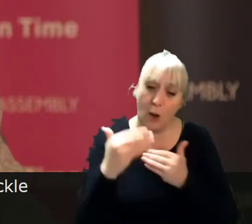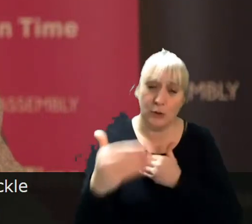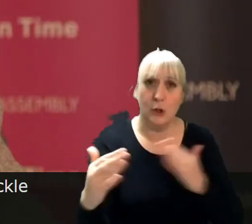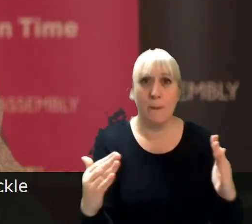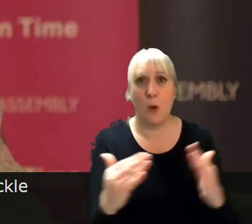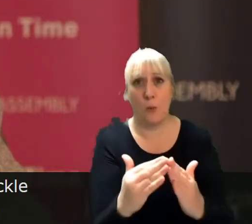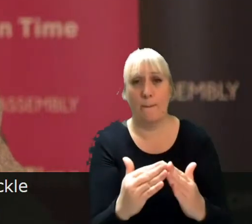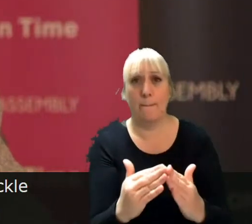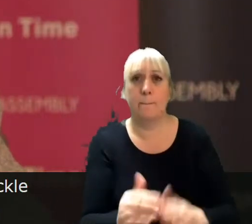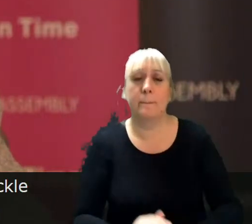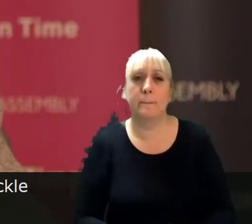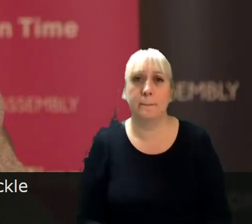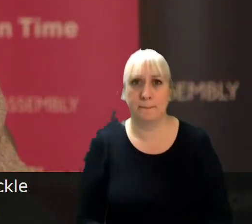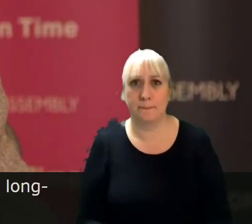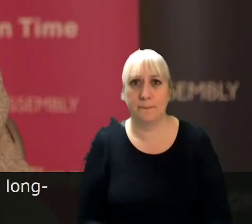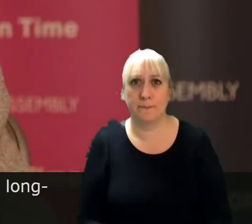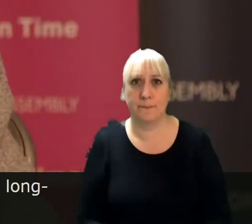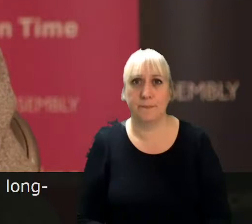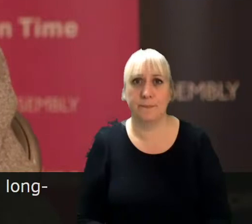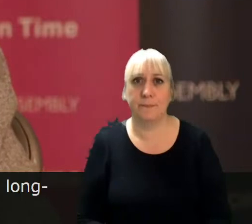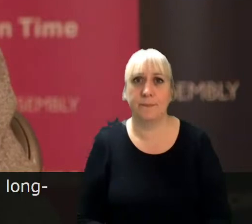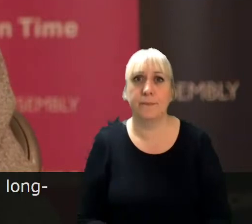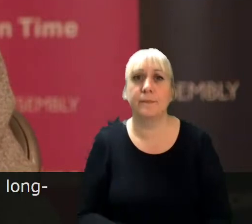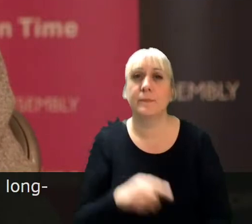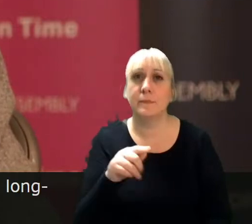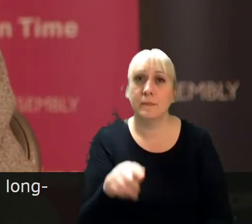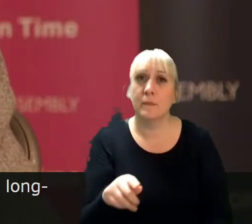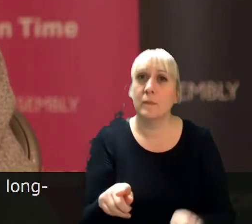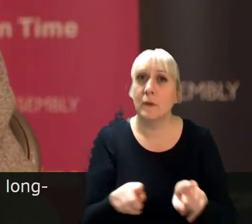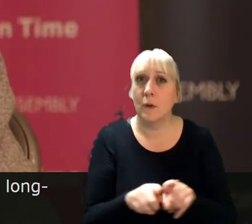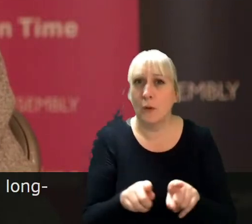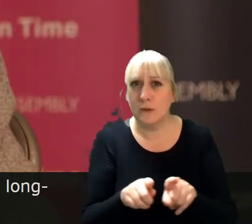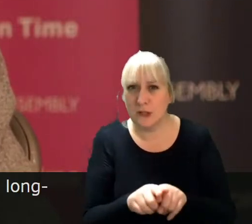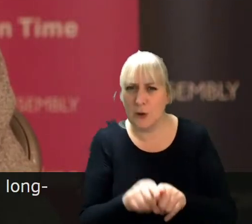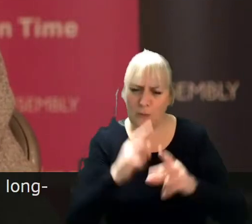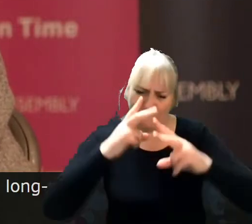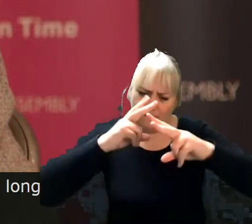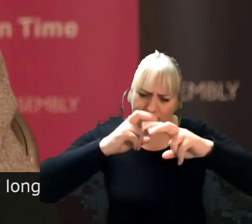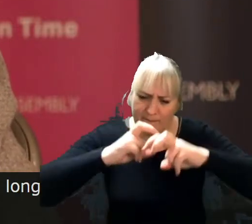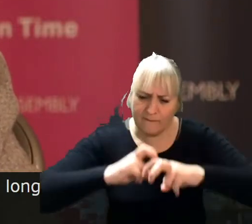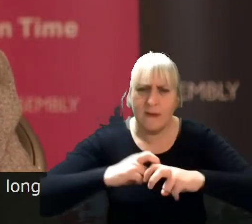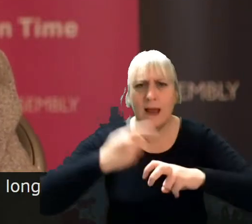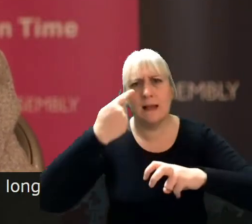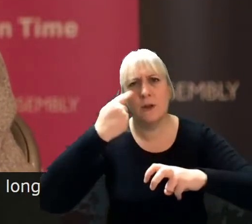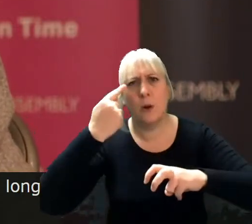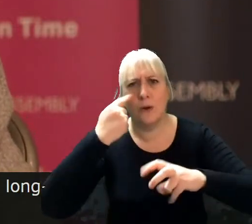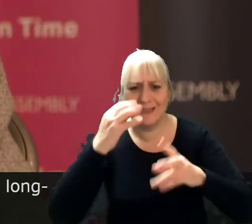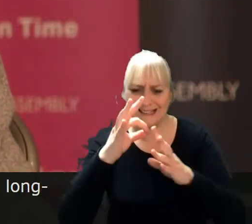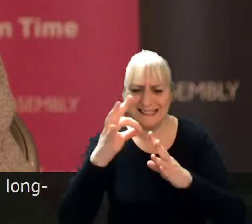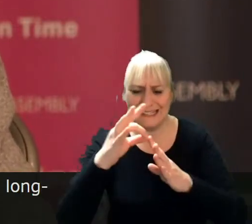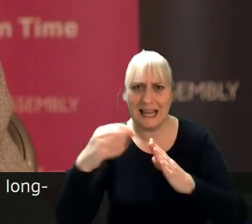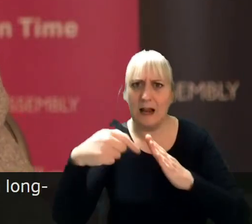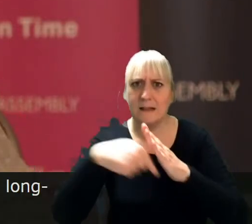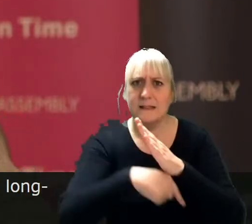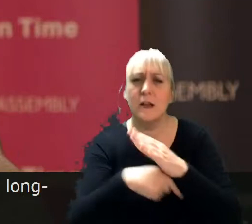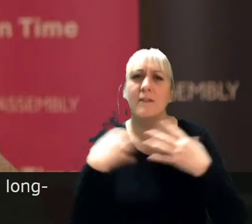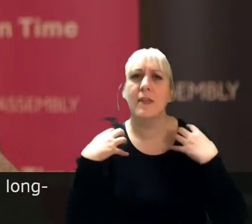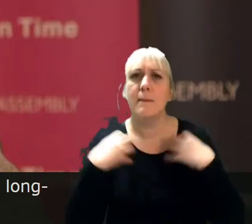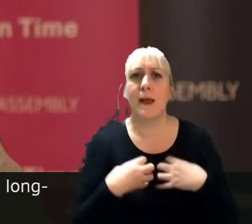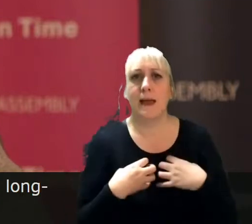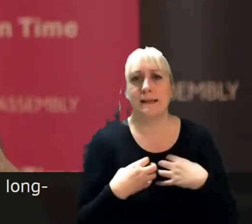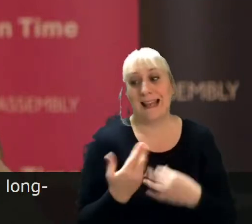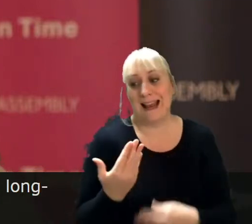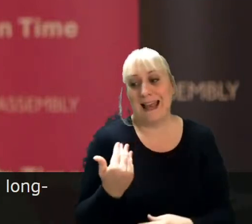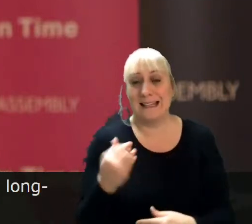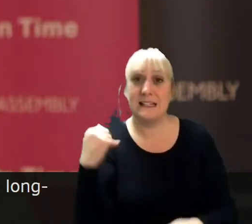And we delved to the details of Mayor's latest draft budget. We highlighted that